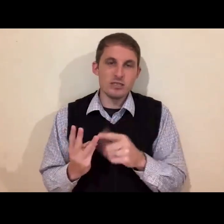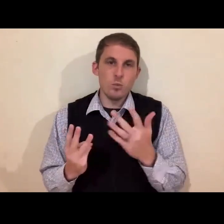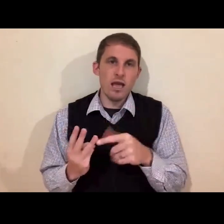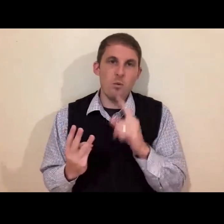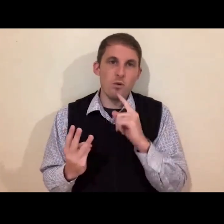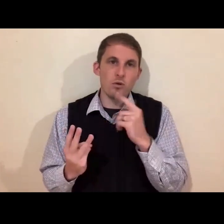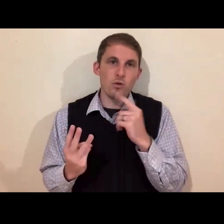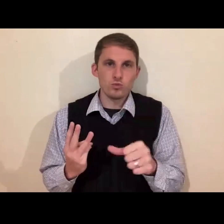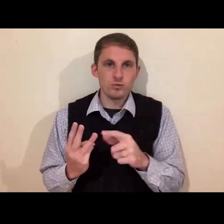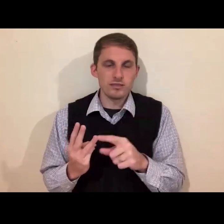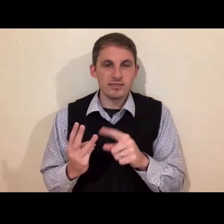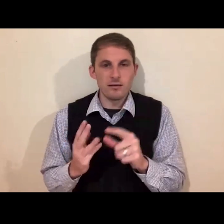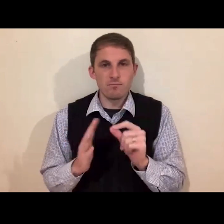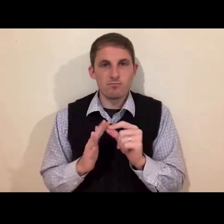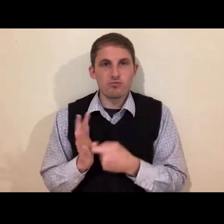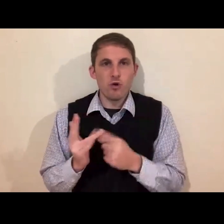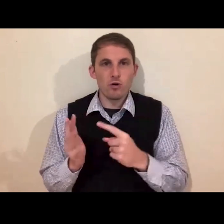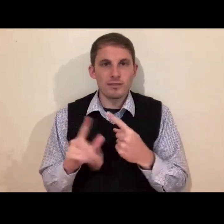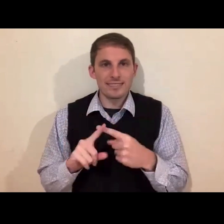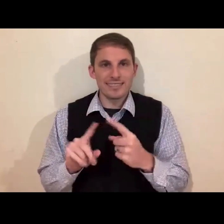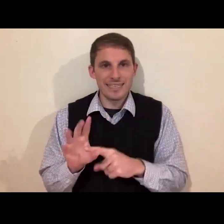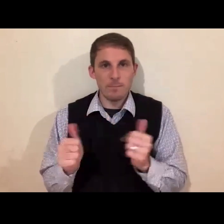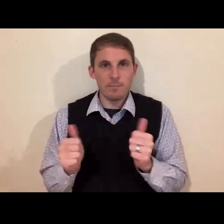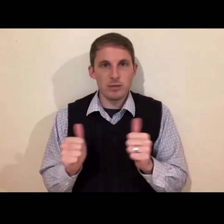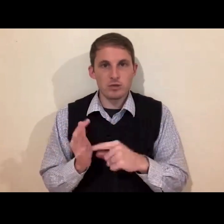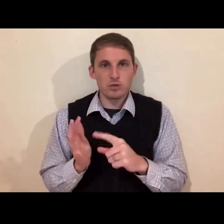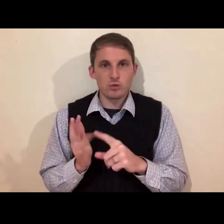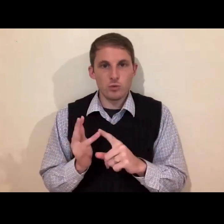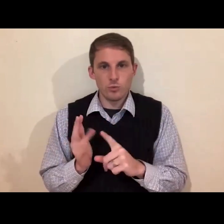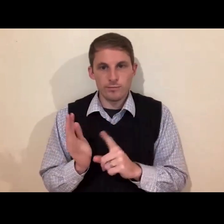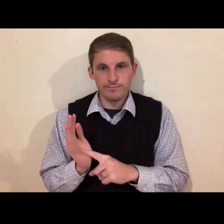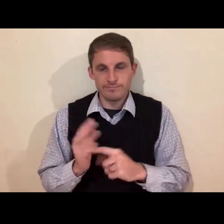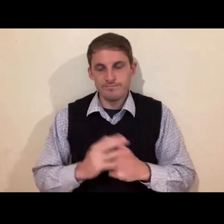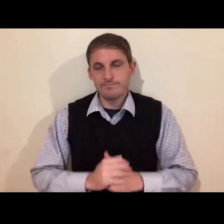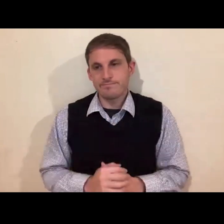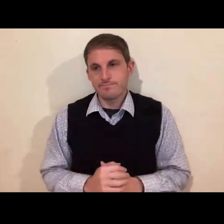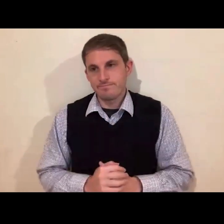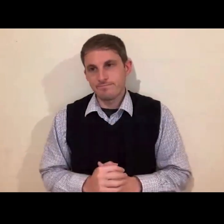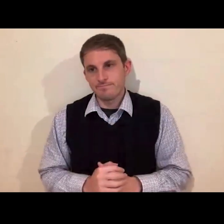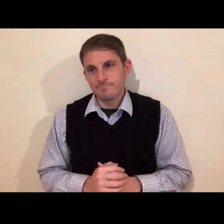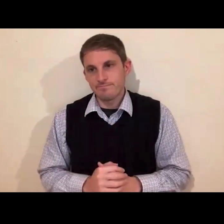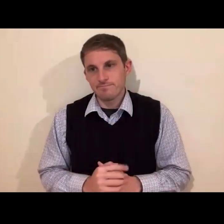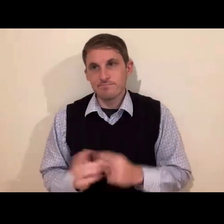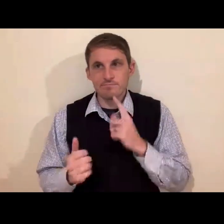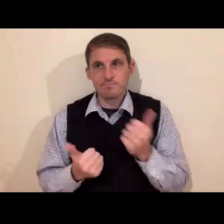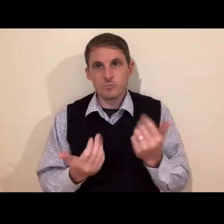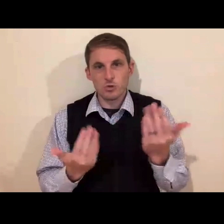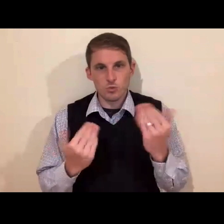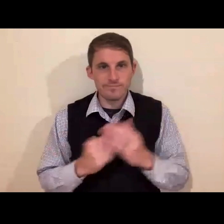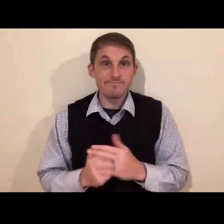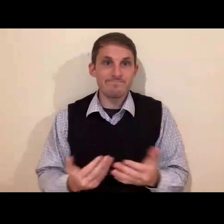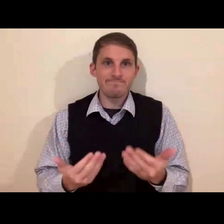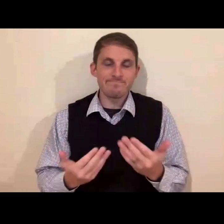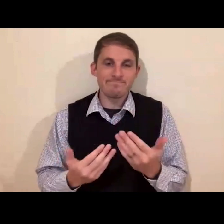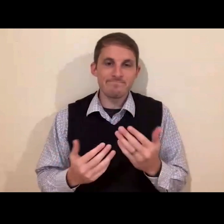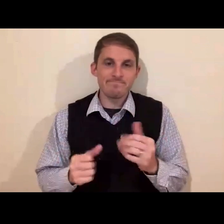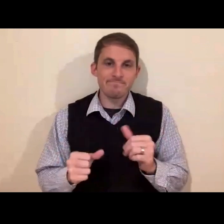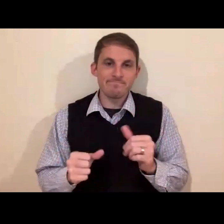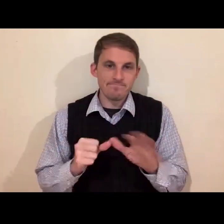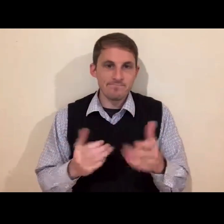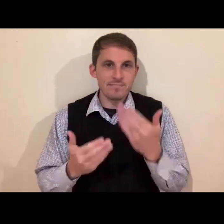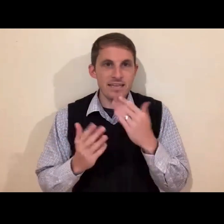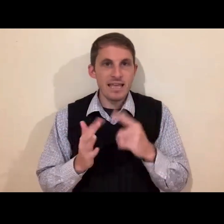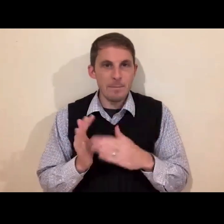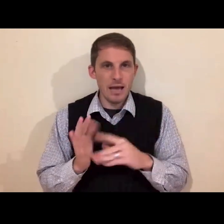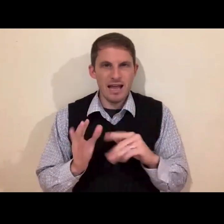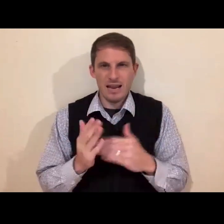refer to the proxy completion tool that's also contained in the manual. Cool. Lovely. Look, thank you so much, Emma. Just